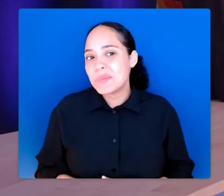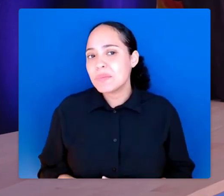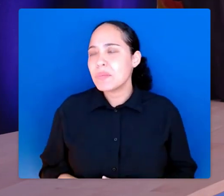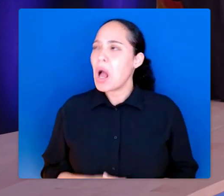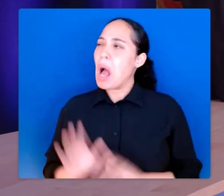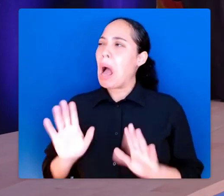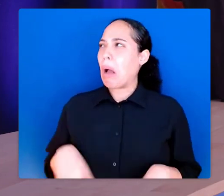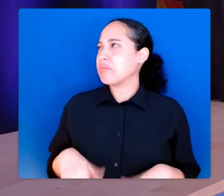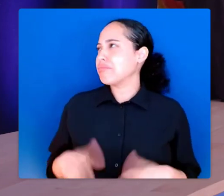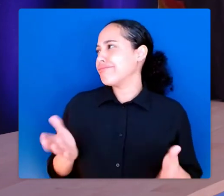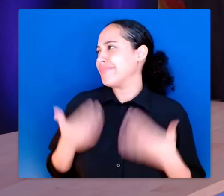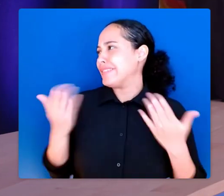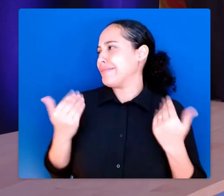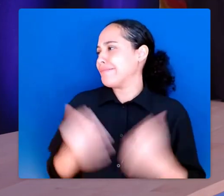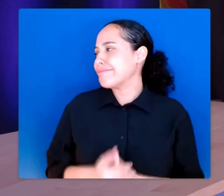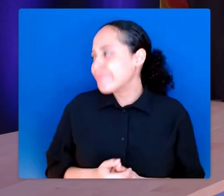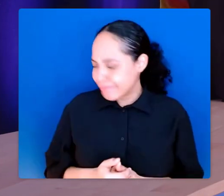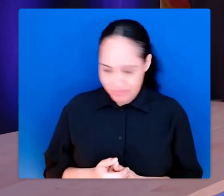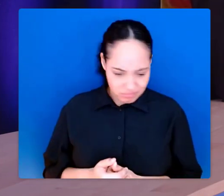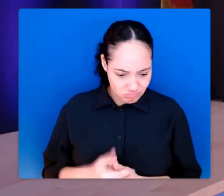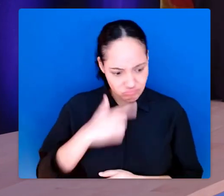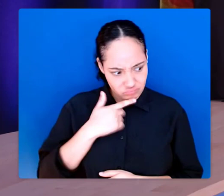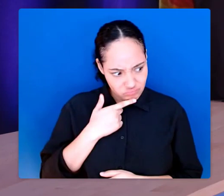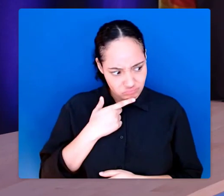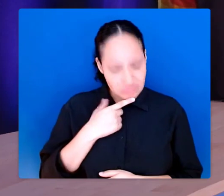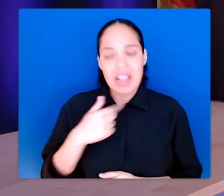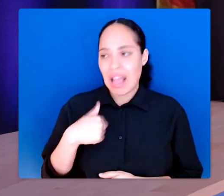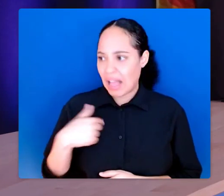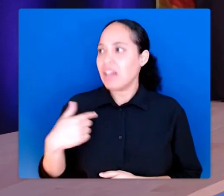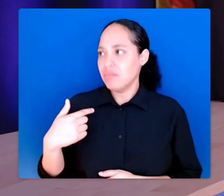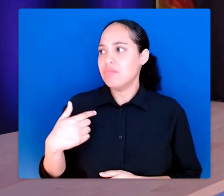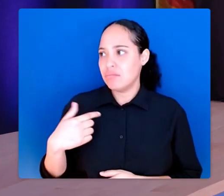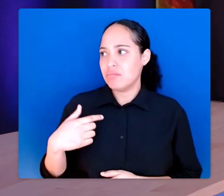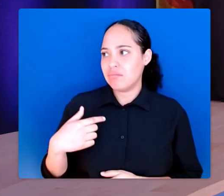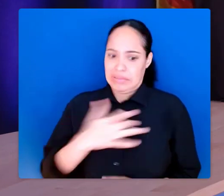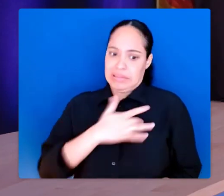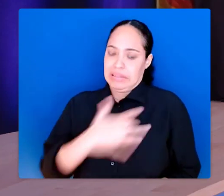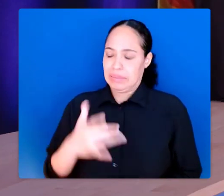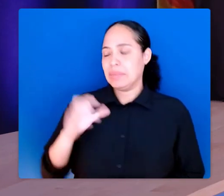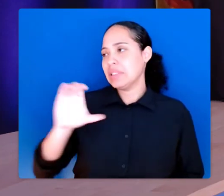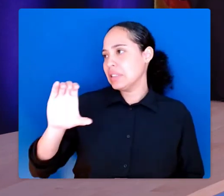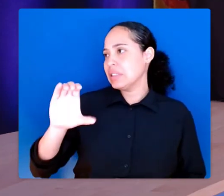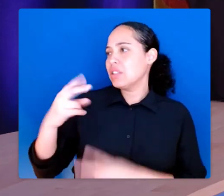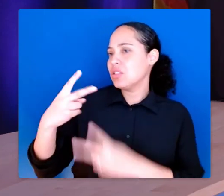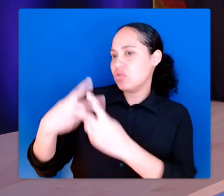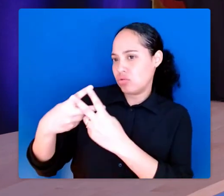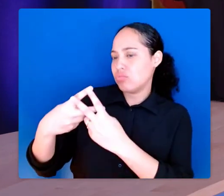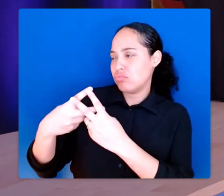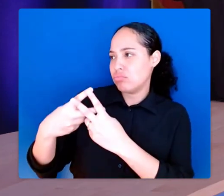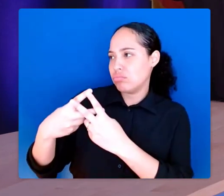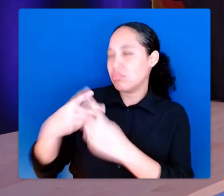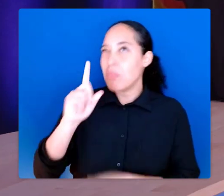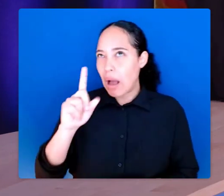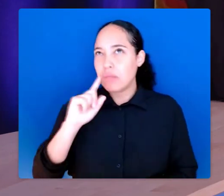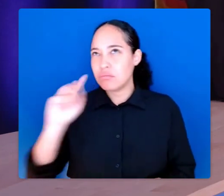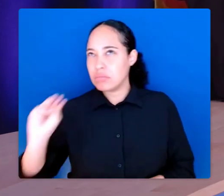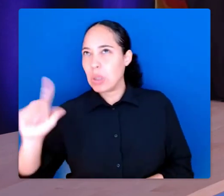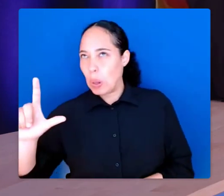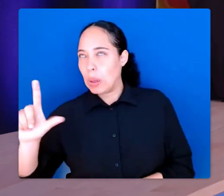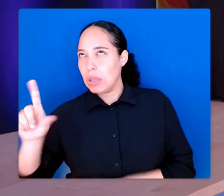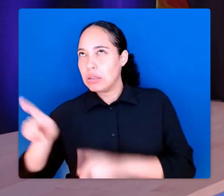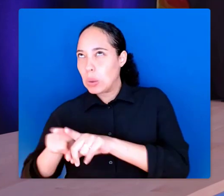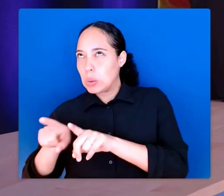No, not necessary, right? So, for example, look at me. I did my engineering and then my master's